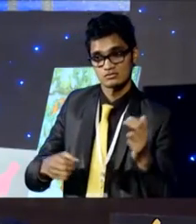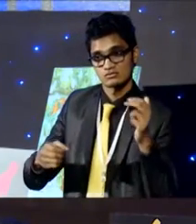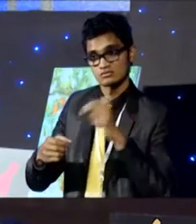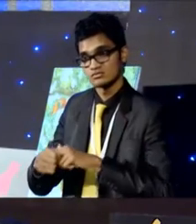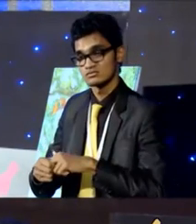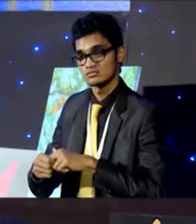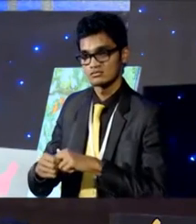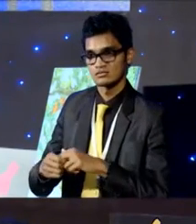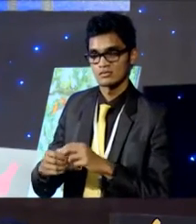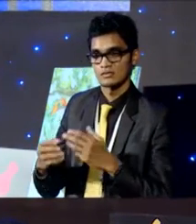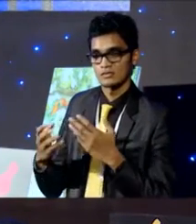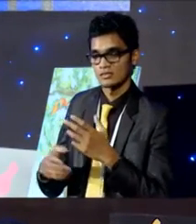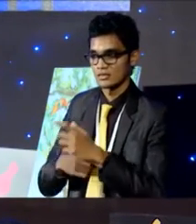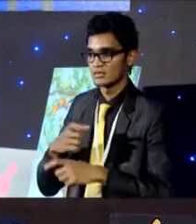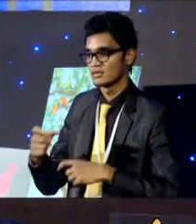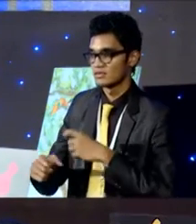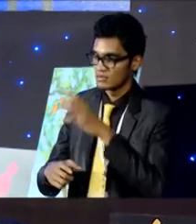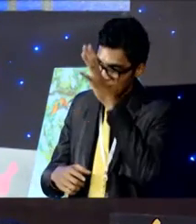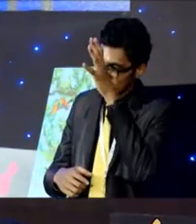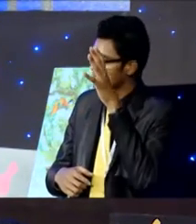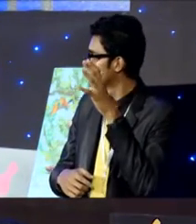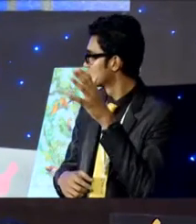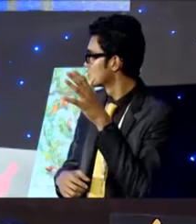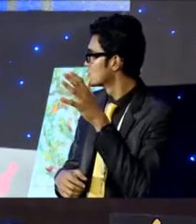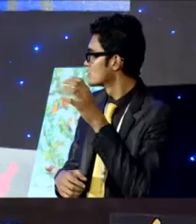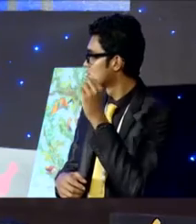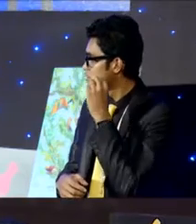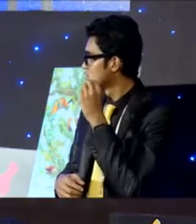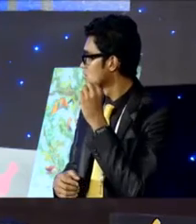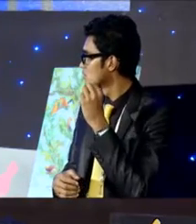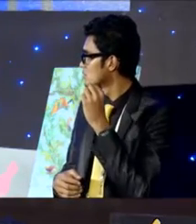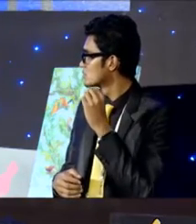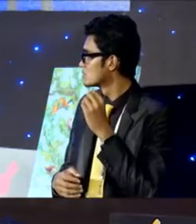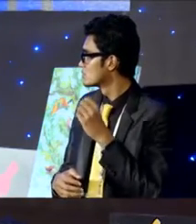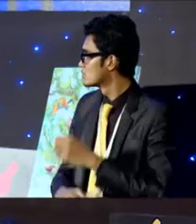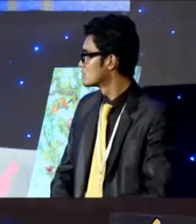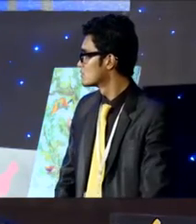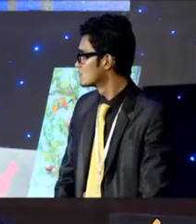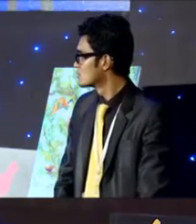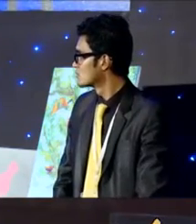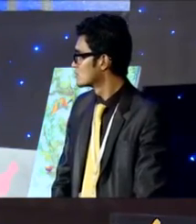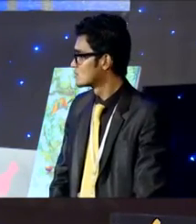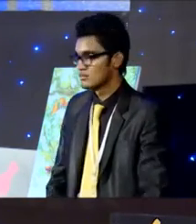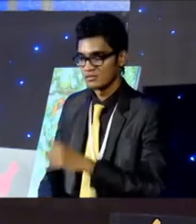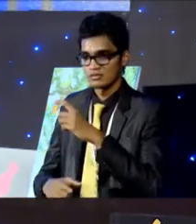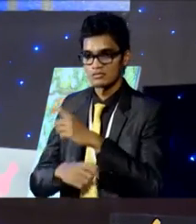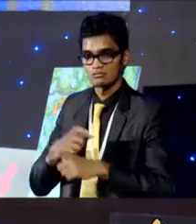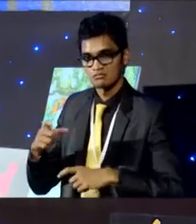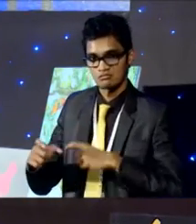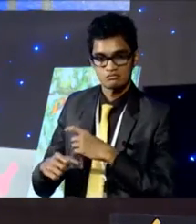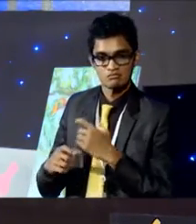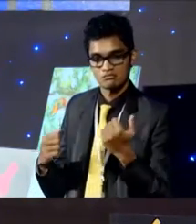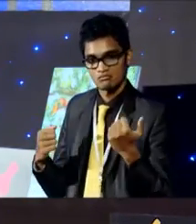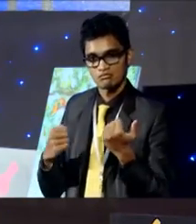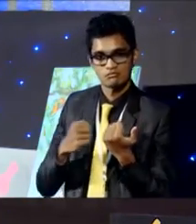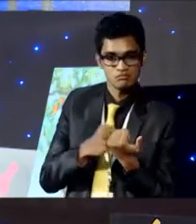pay a certain amount of funds to a dedicated disability rehabilitation